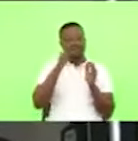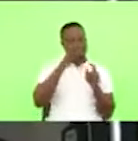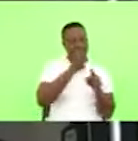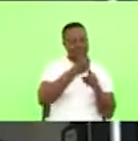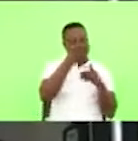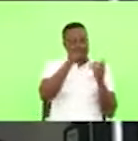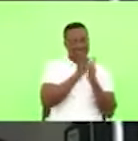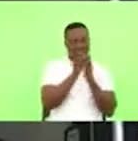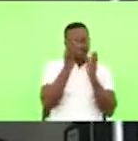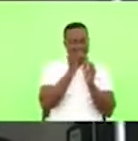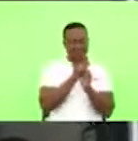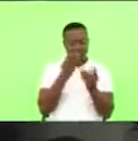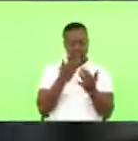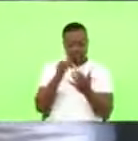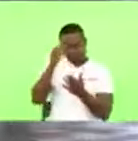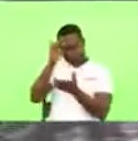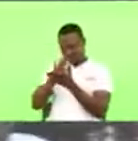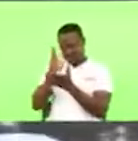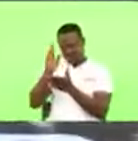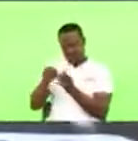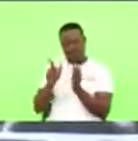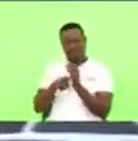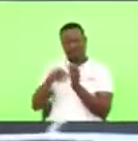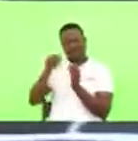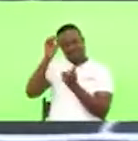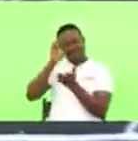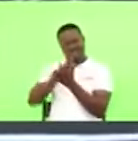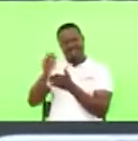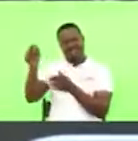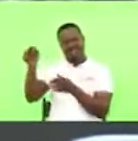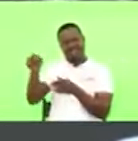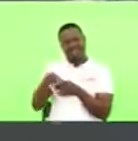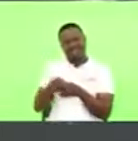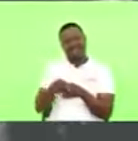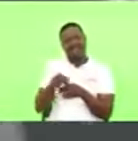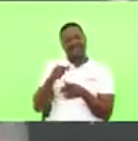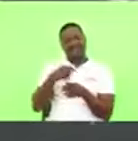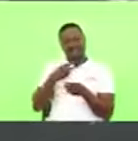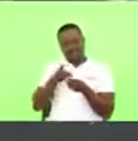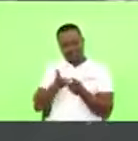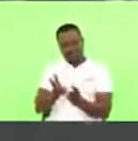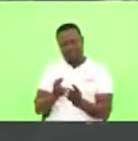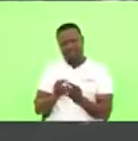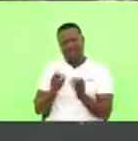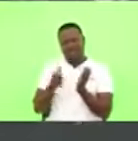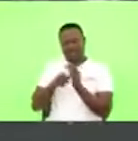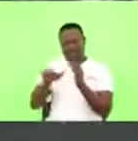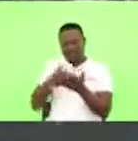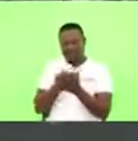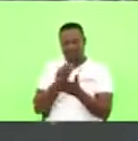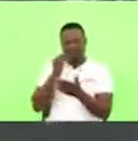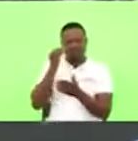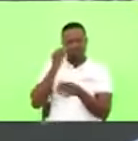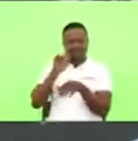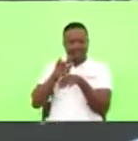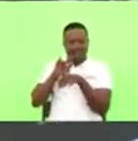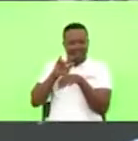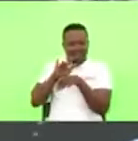sleep. But the man too had a style. When he comes home a bit